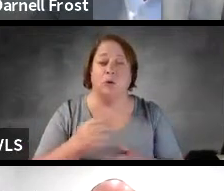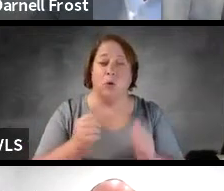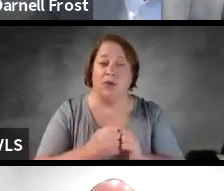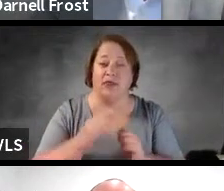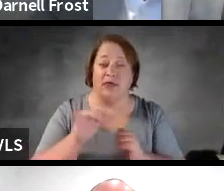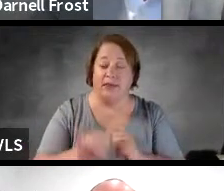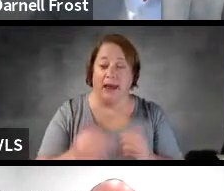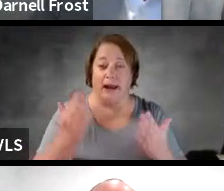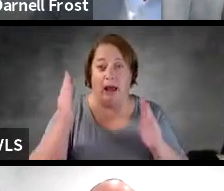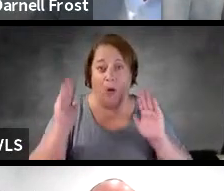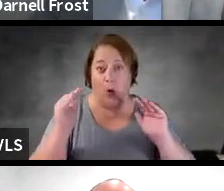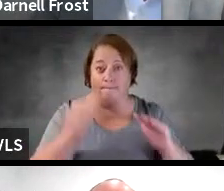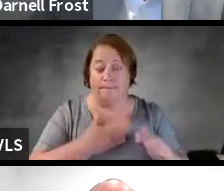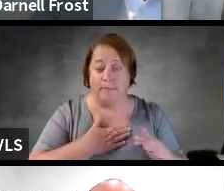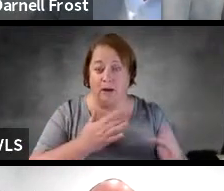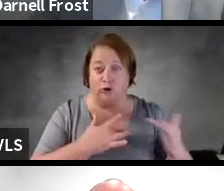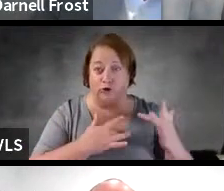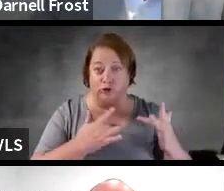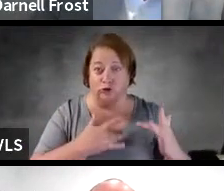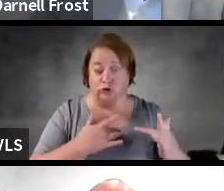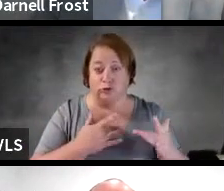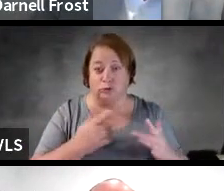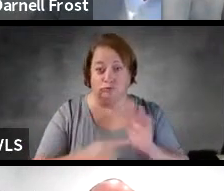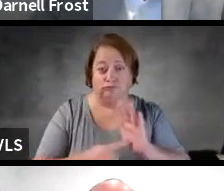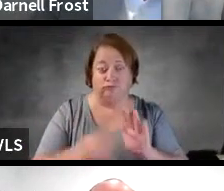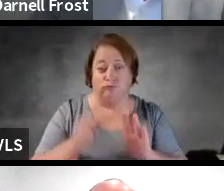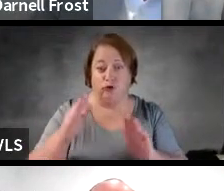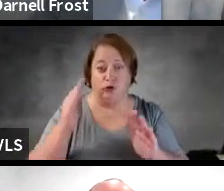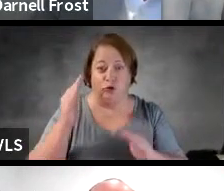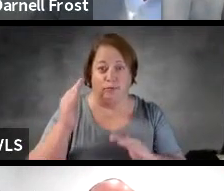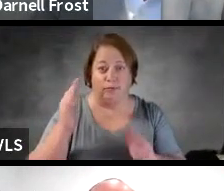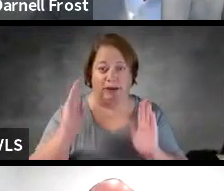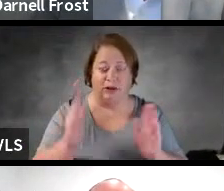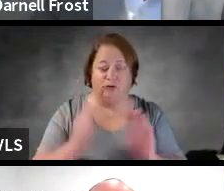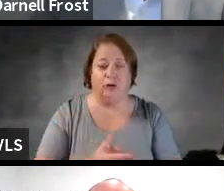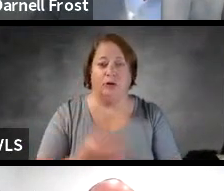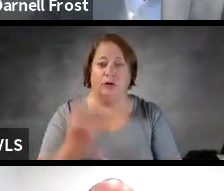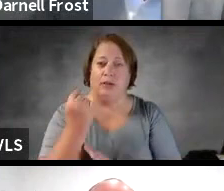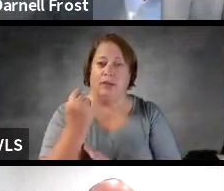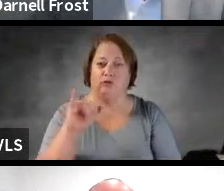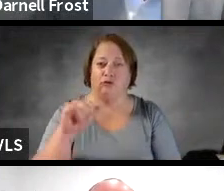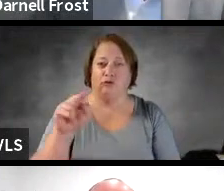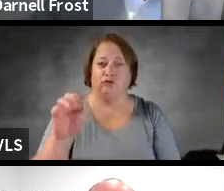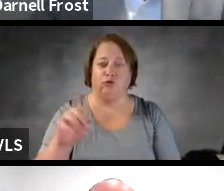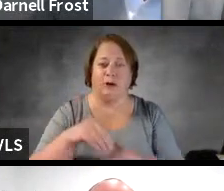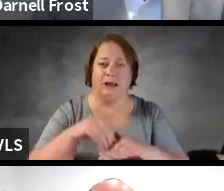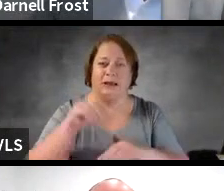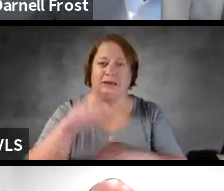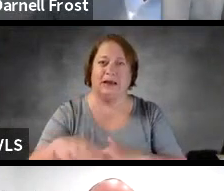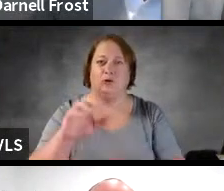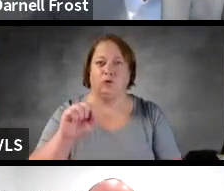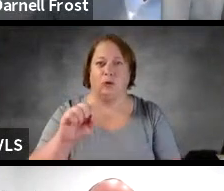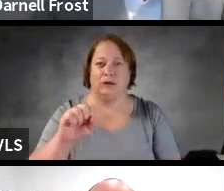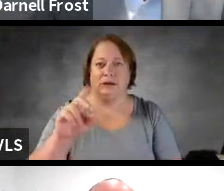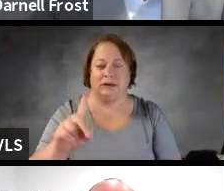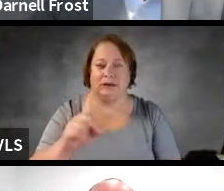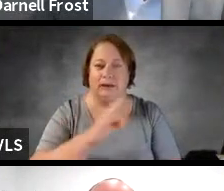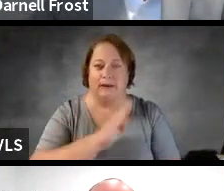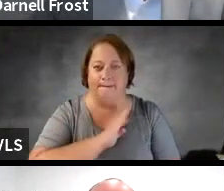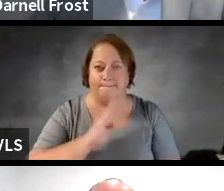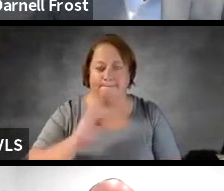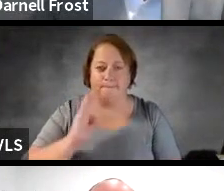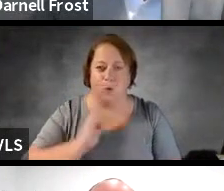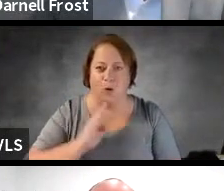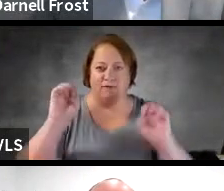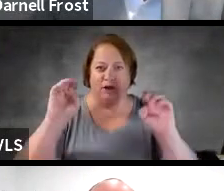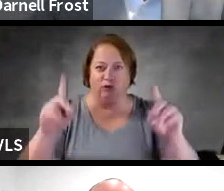my concerns to your attention. In June of past year, I sent a letter to the SSD Board of Education to be